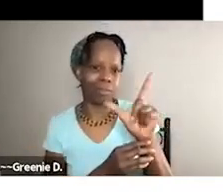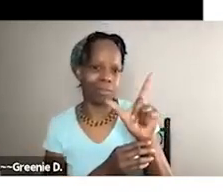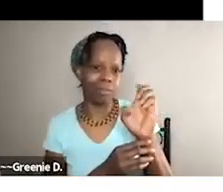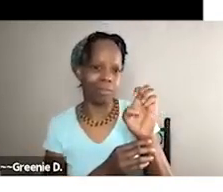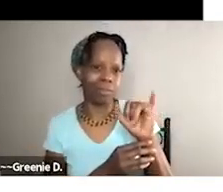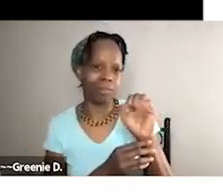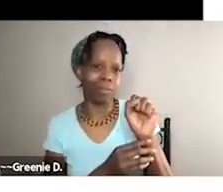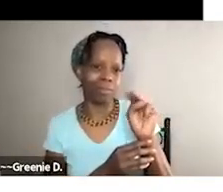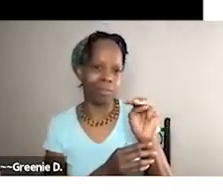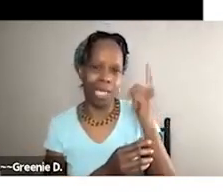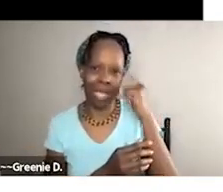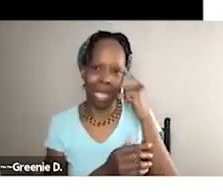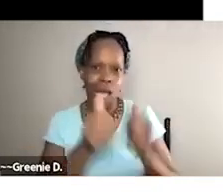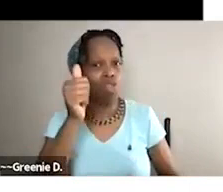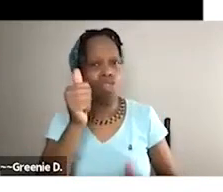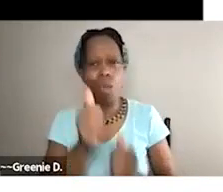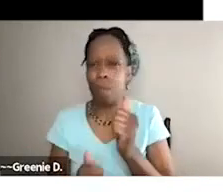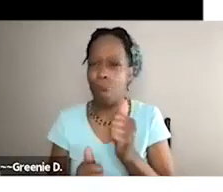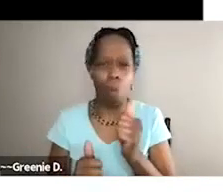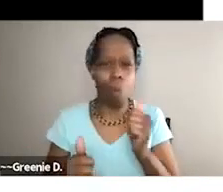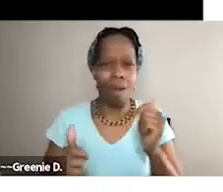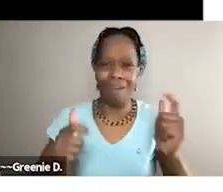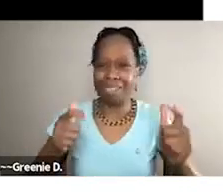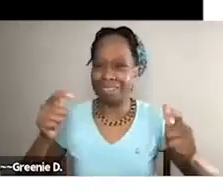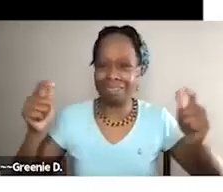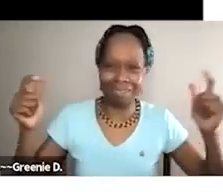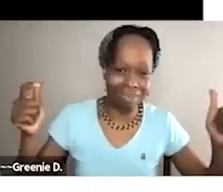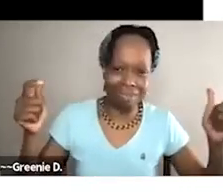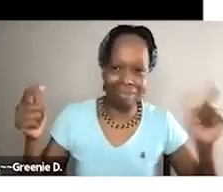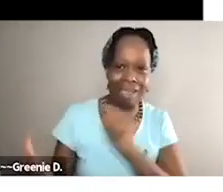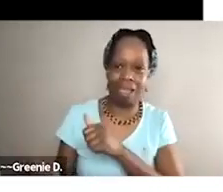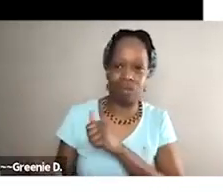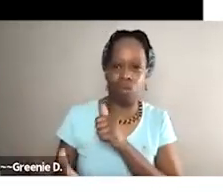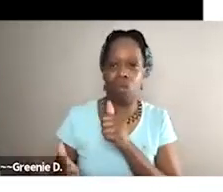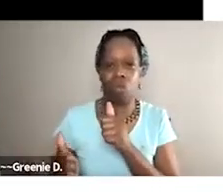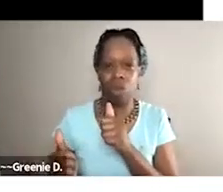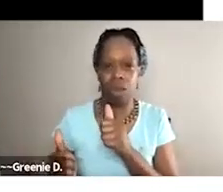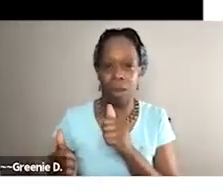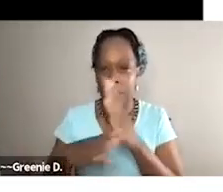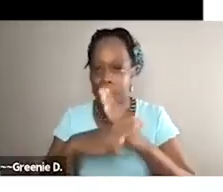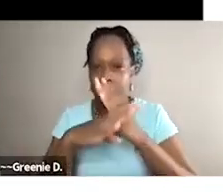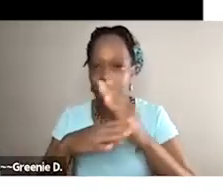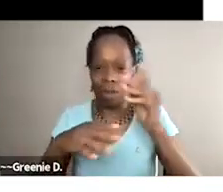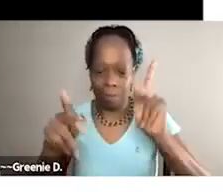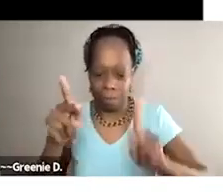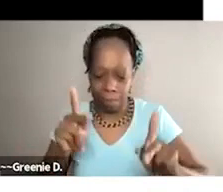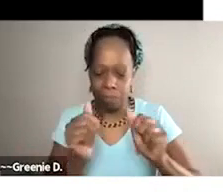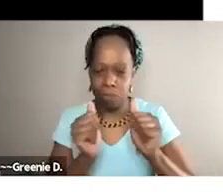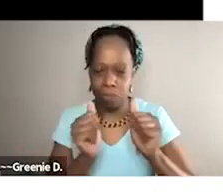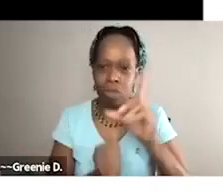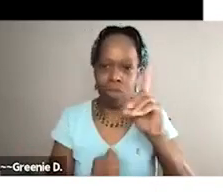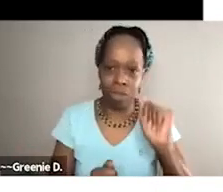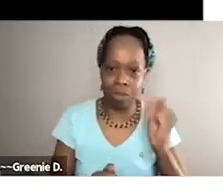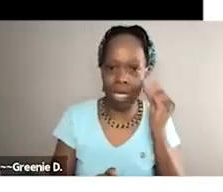most widespread attitudinal barrier that's faced by people with disabilities. It shows up